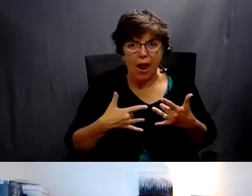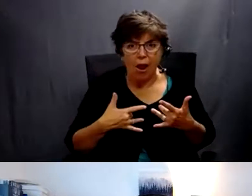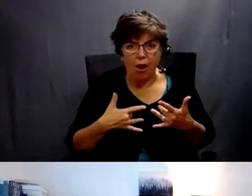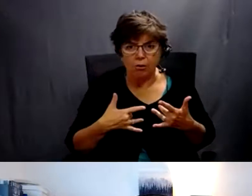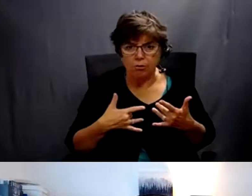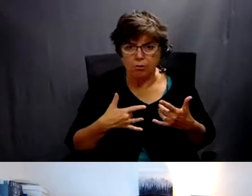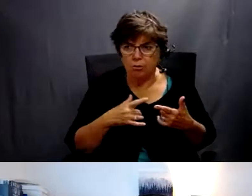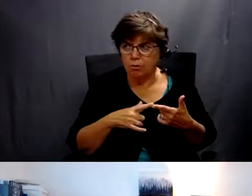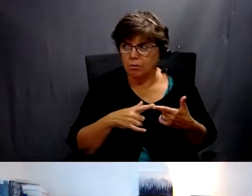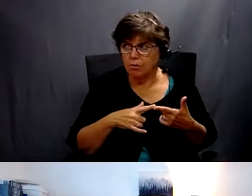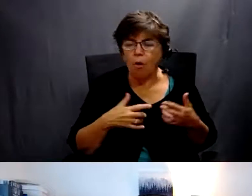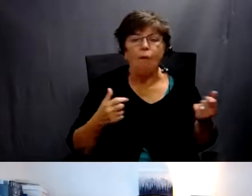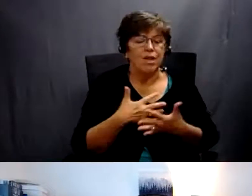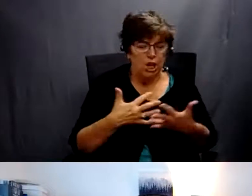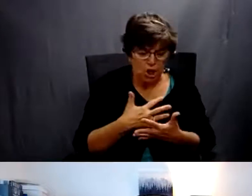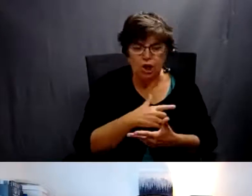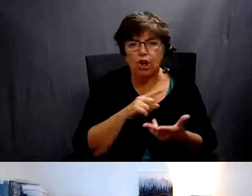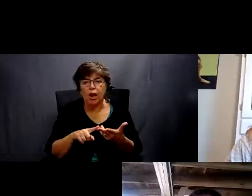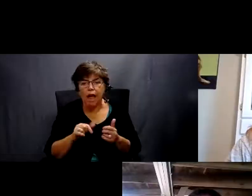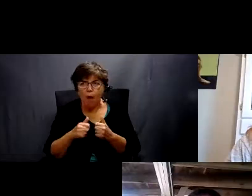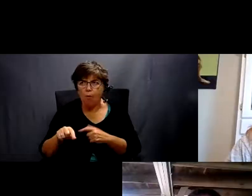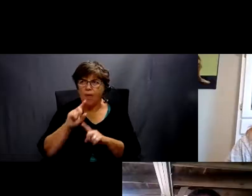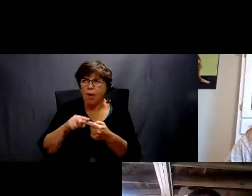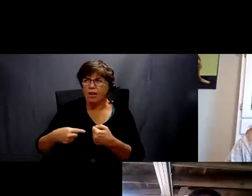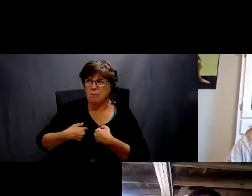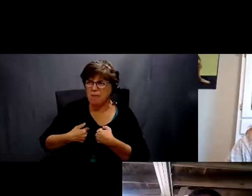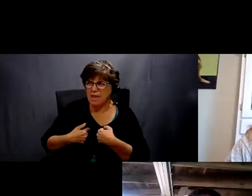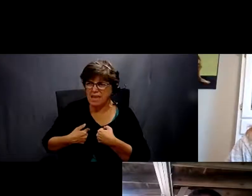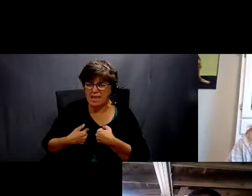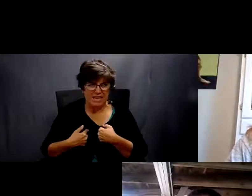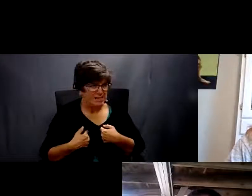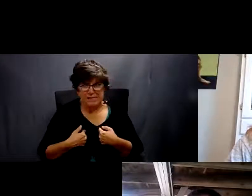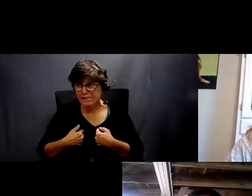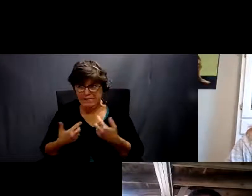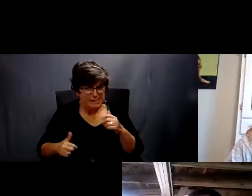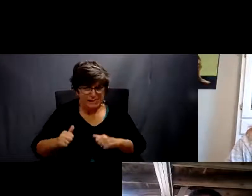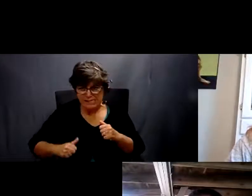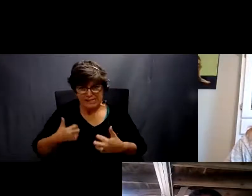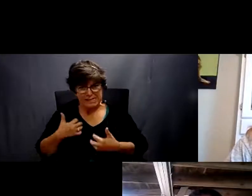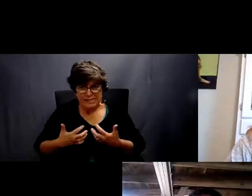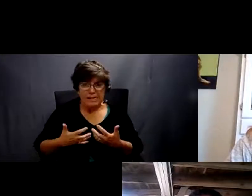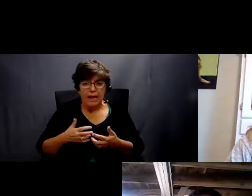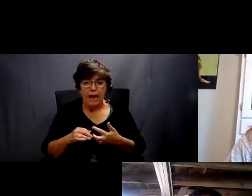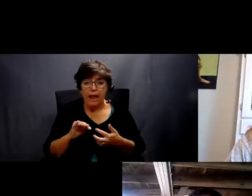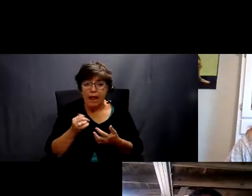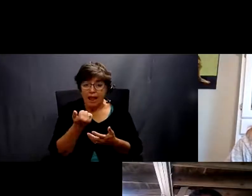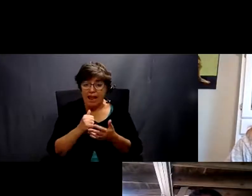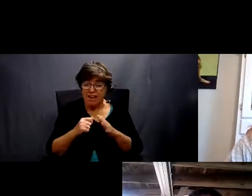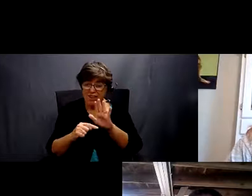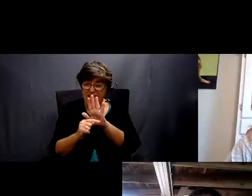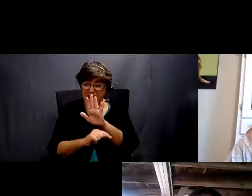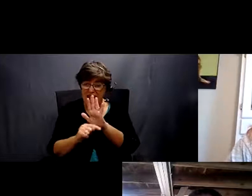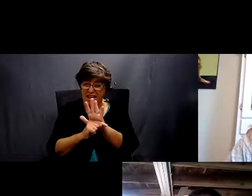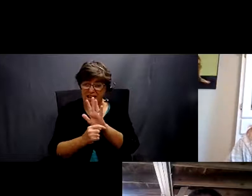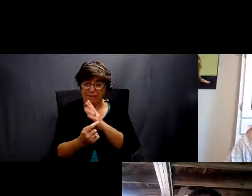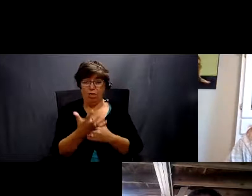there's how are the people going to react to me? And I just think that if there's any negative coming